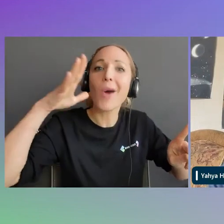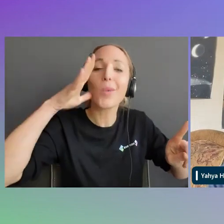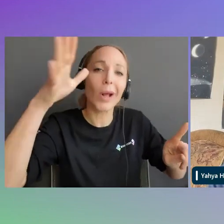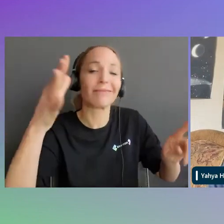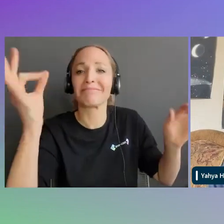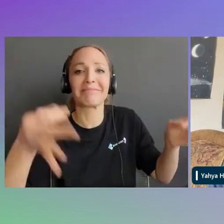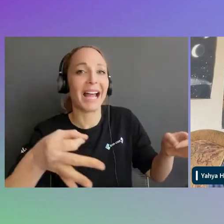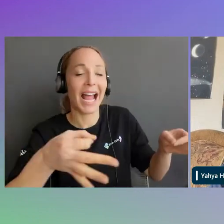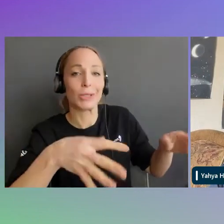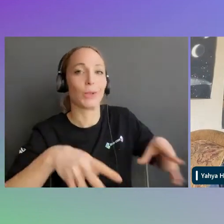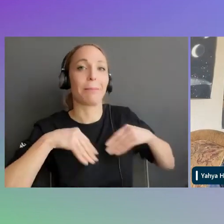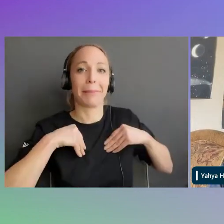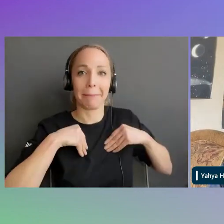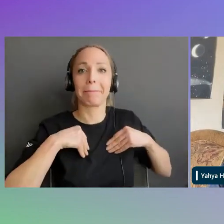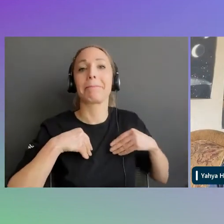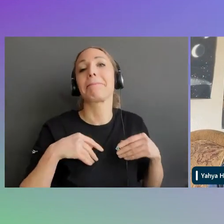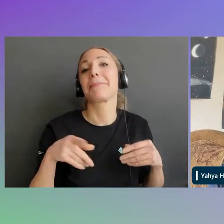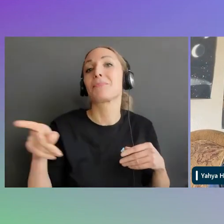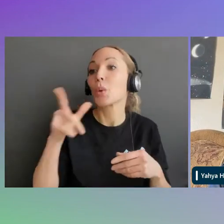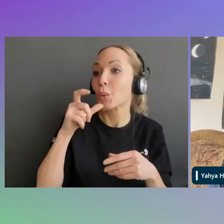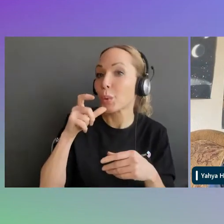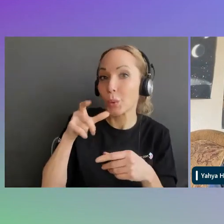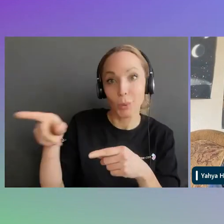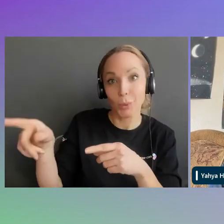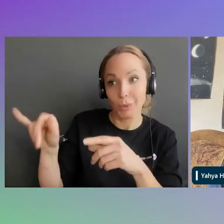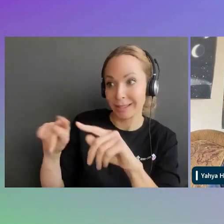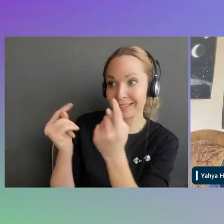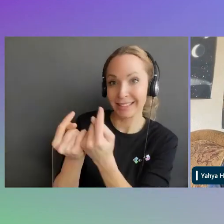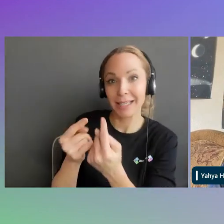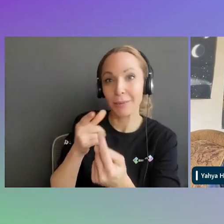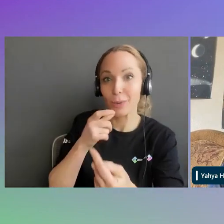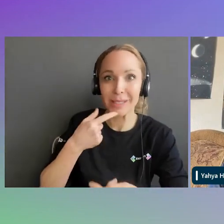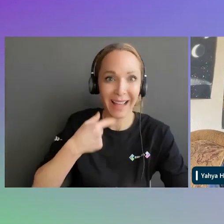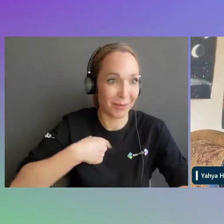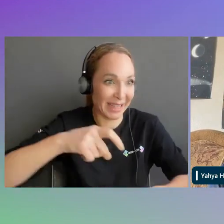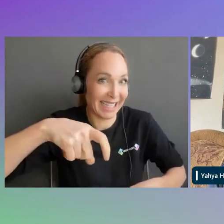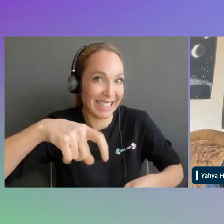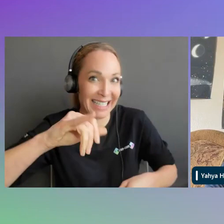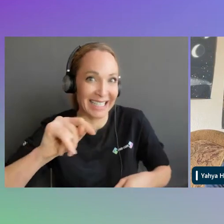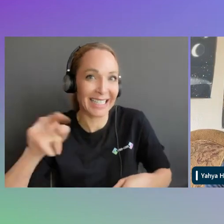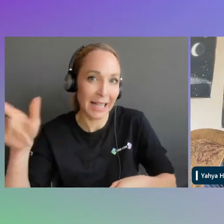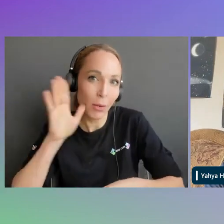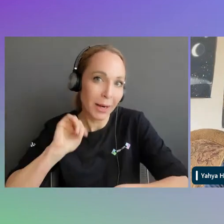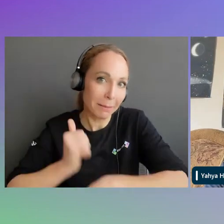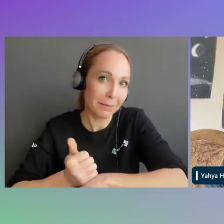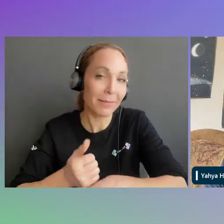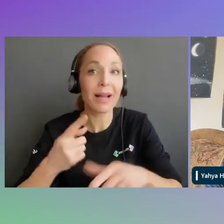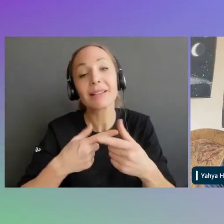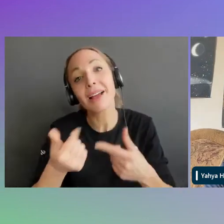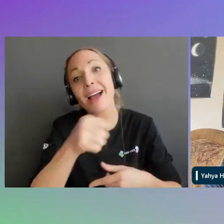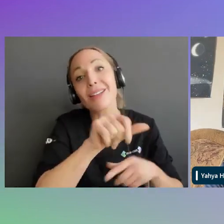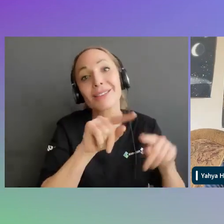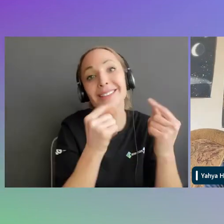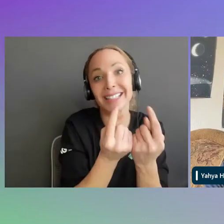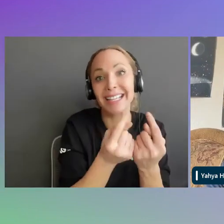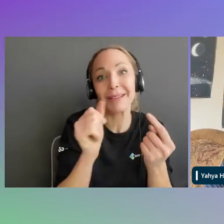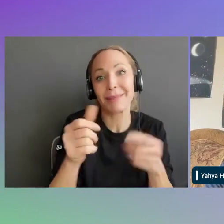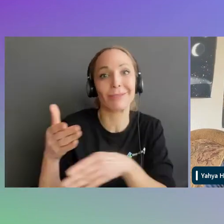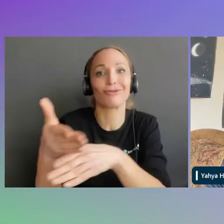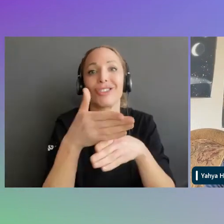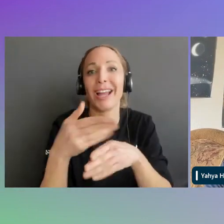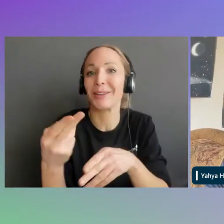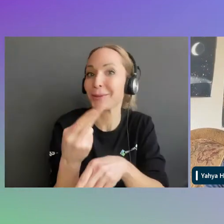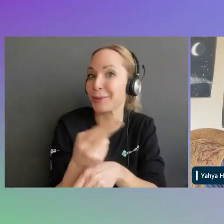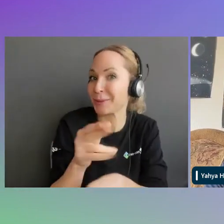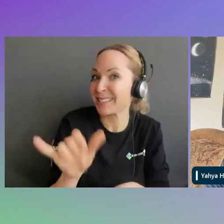creating the new component is the one that implements it. And then other teams can use it from there. I hope Awesome. that is a good kind of summary. But yeah,